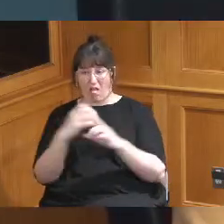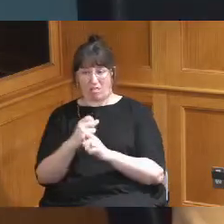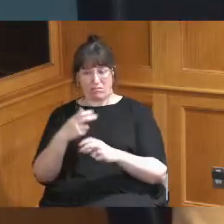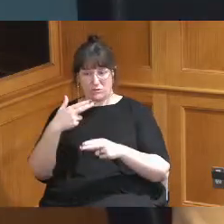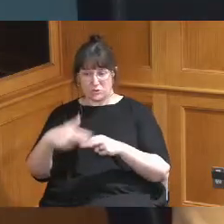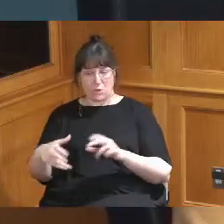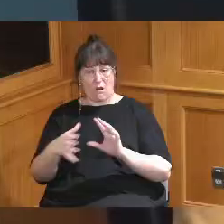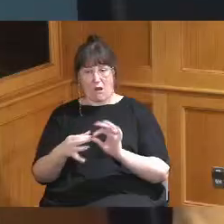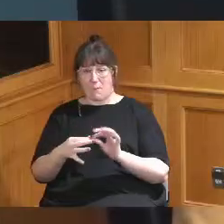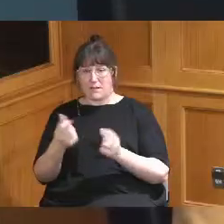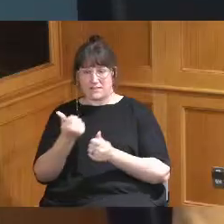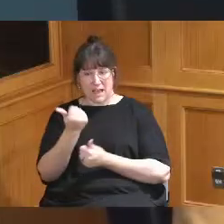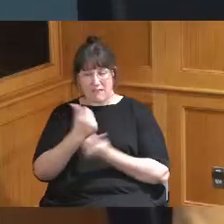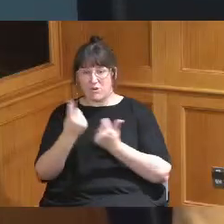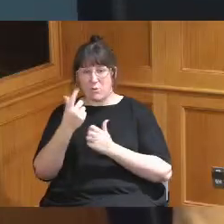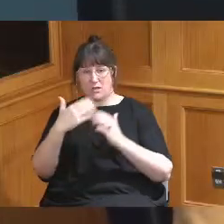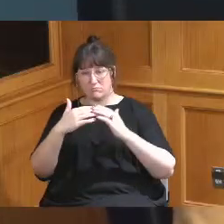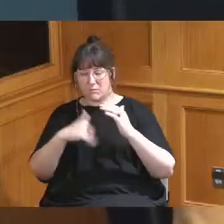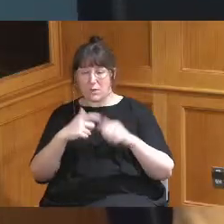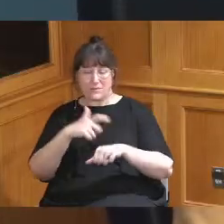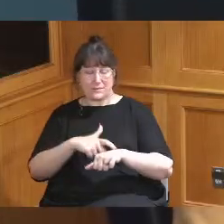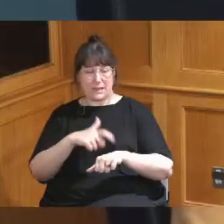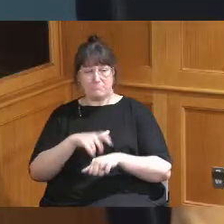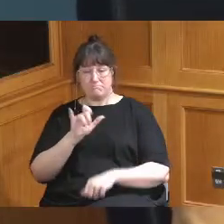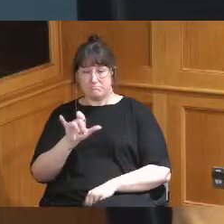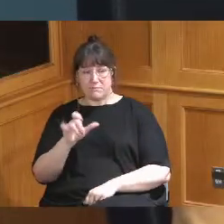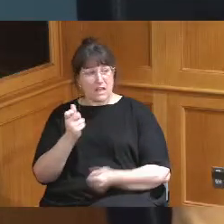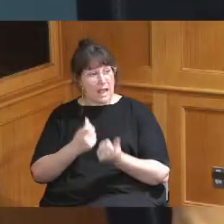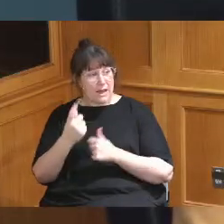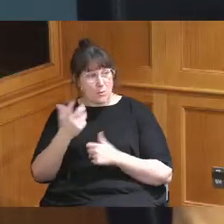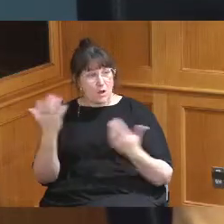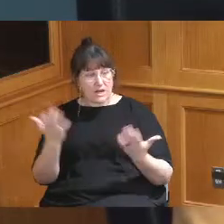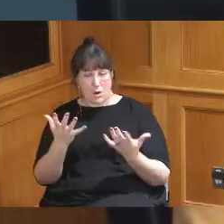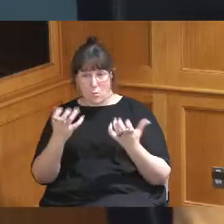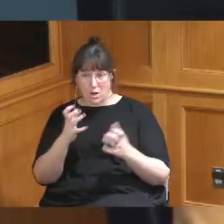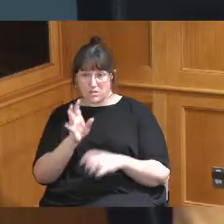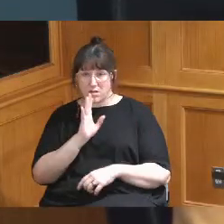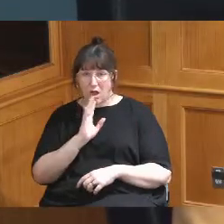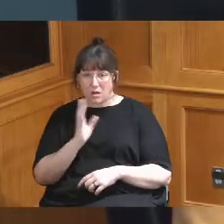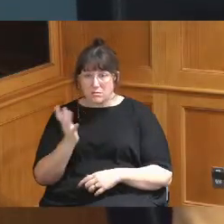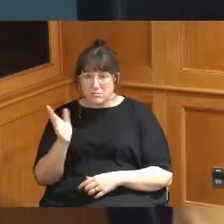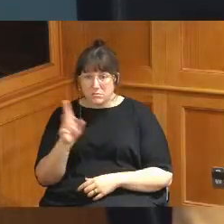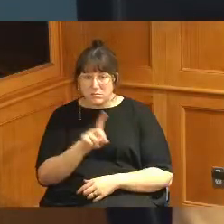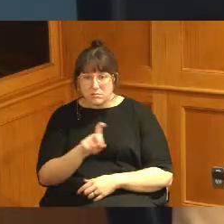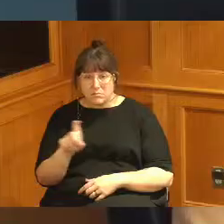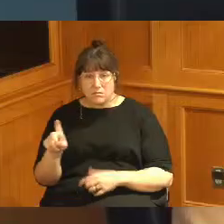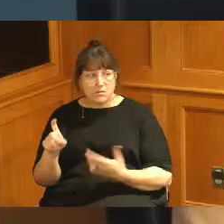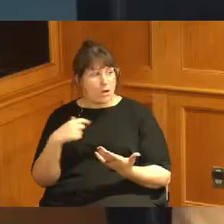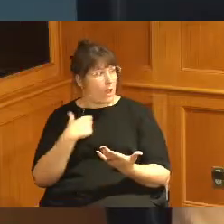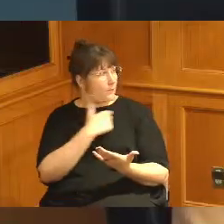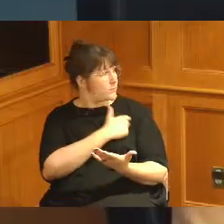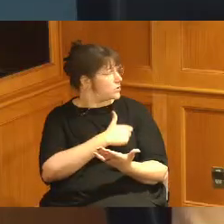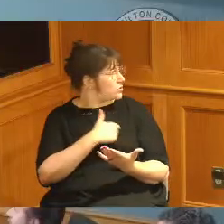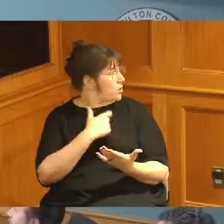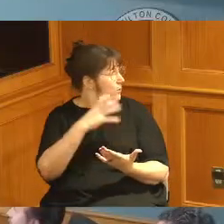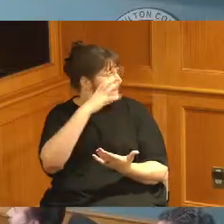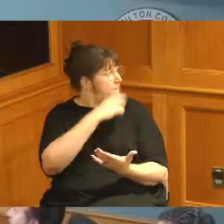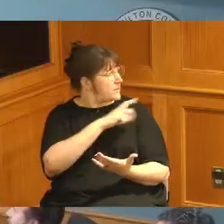Everybody's below their time. Is there anybody else here to speak to this issue? Yeah. Oh, I'm sorry. We missed